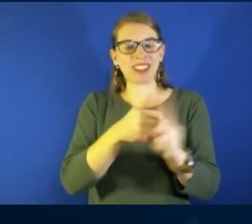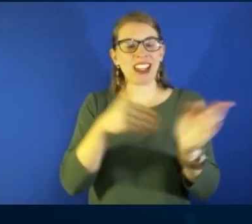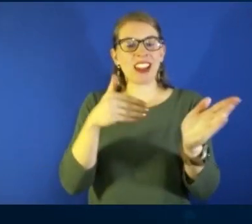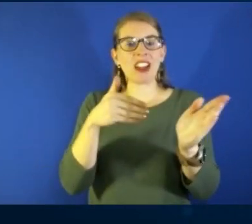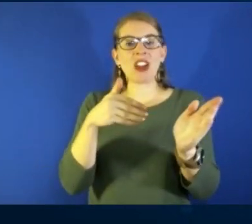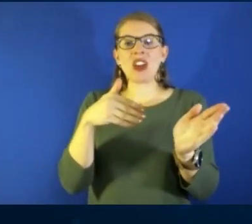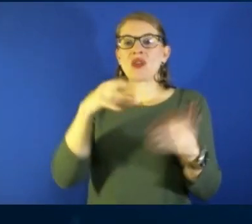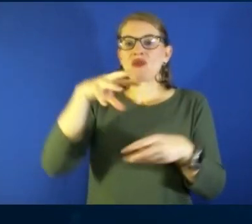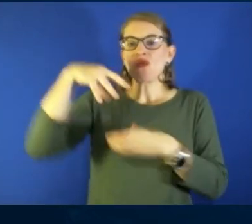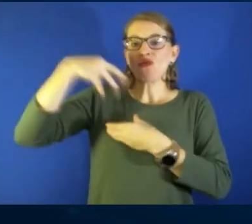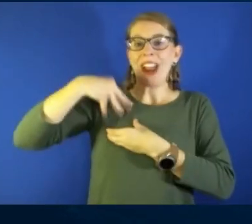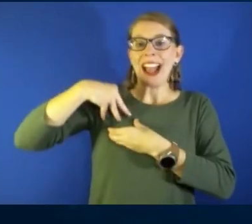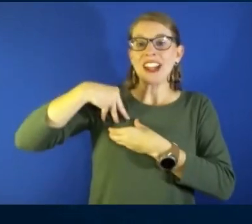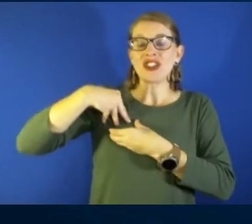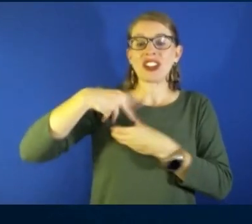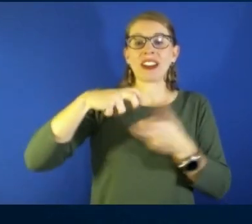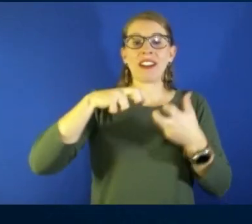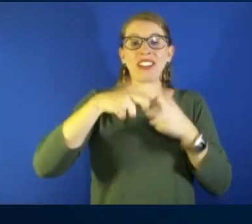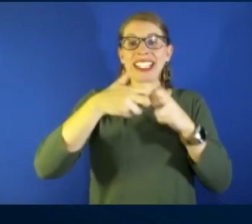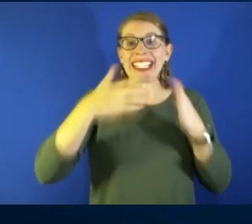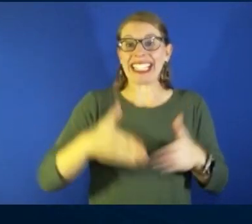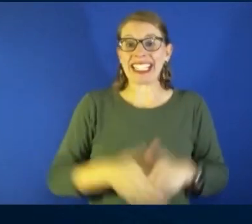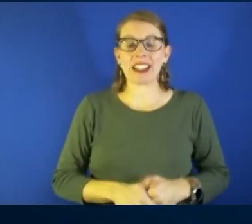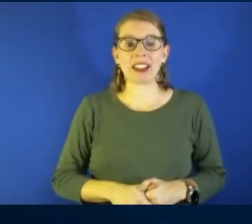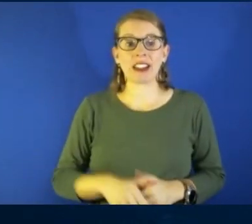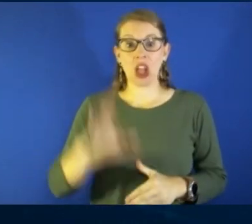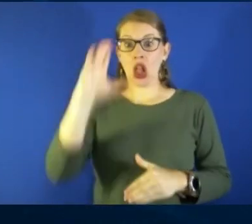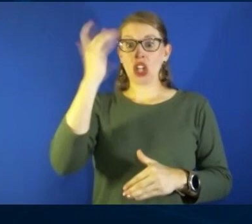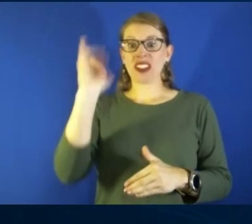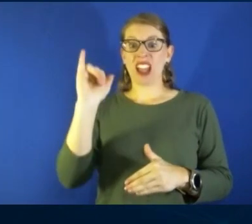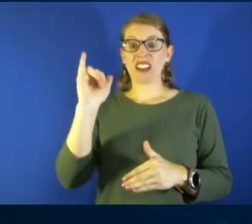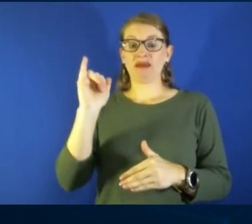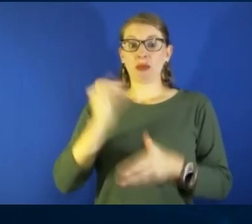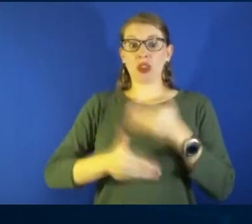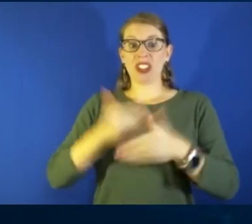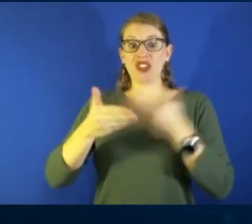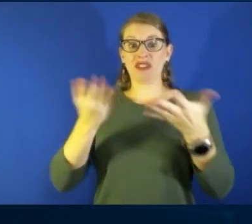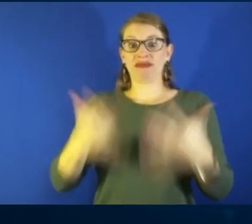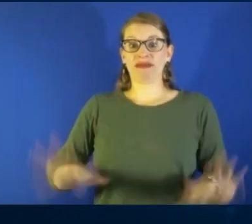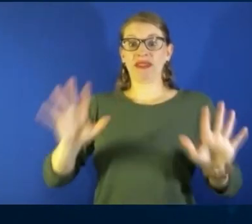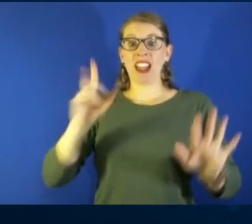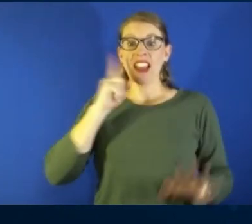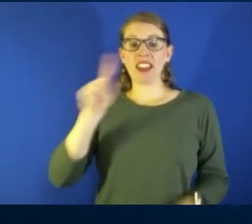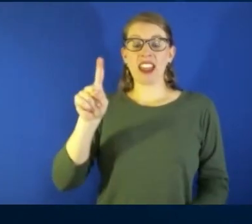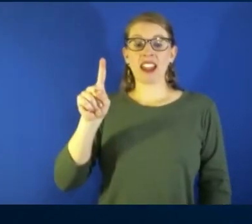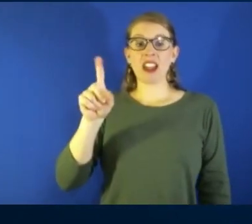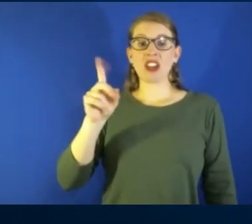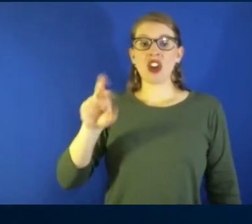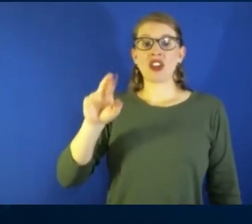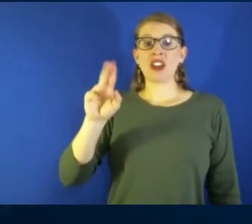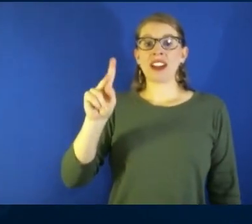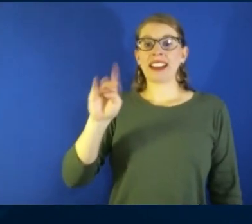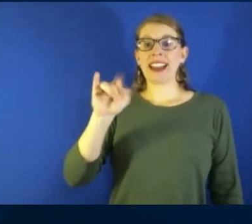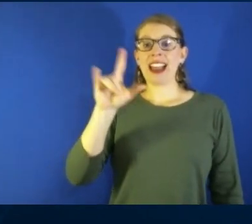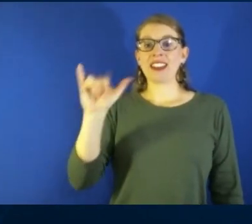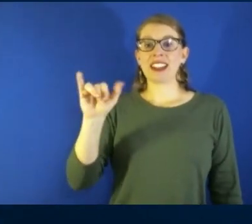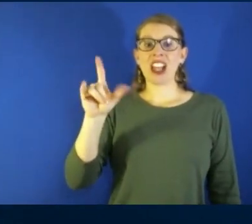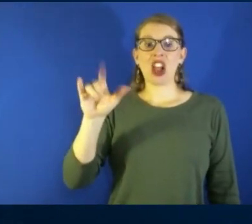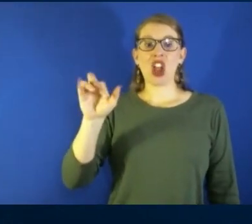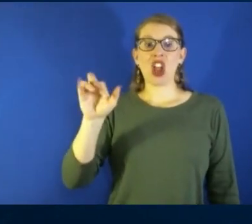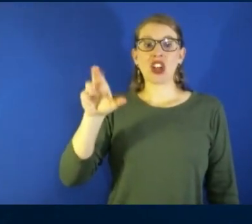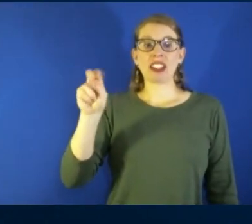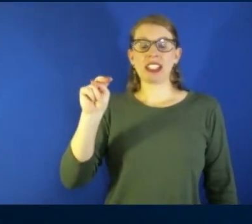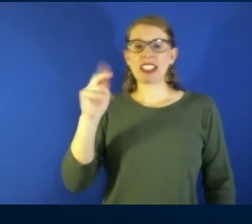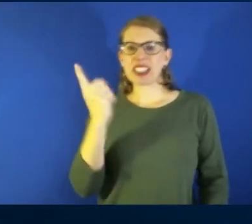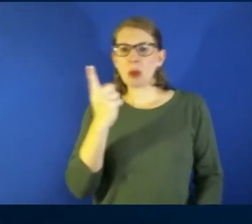looks like the procedure is over. I think Dr. Kelsey Larson is somewhere. Is she